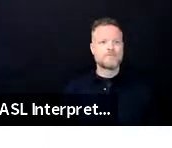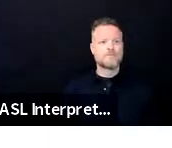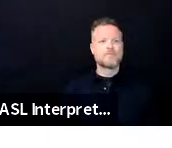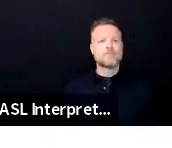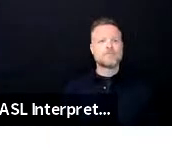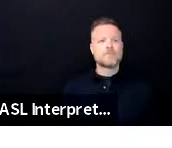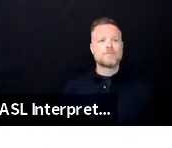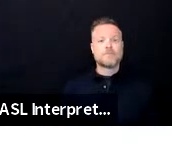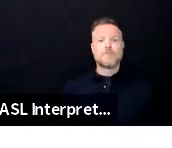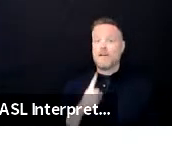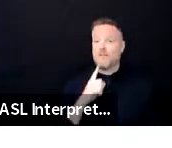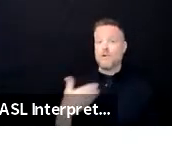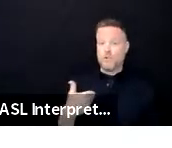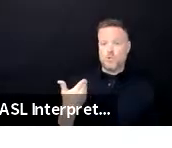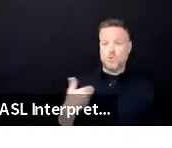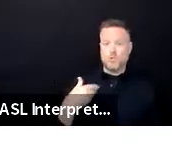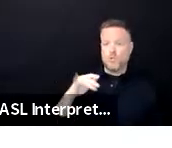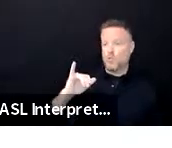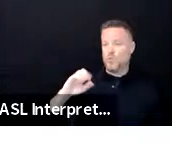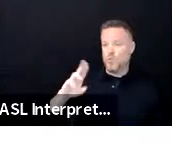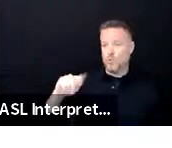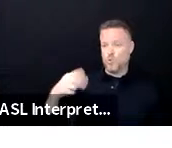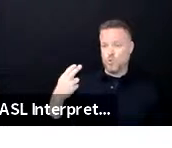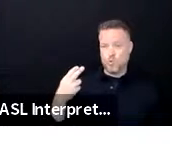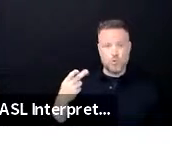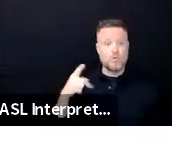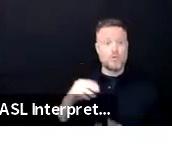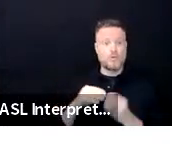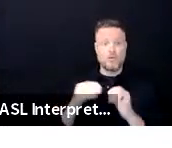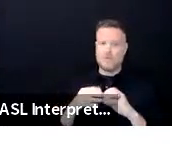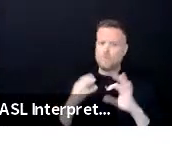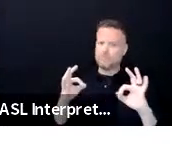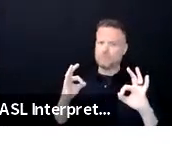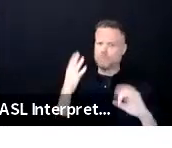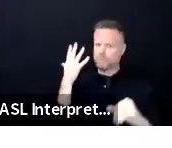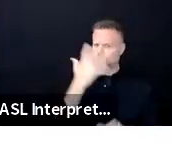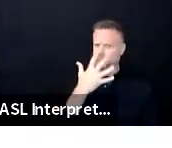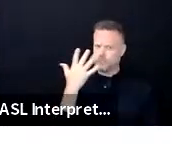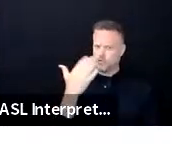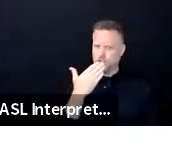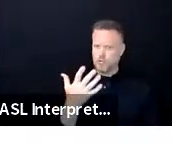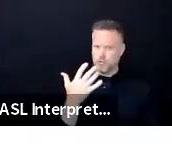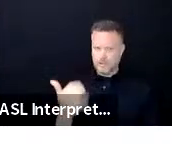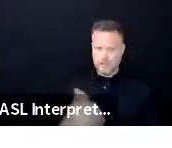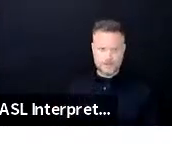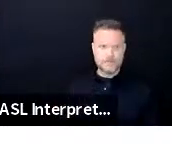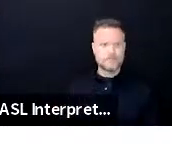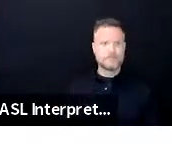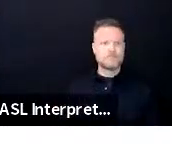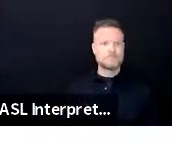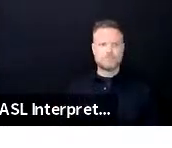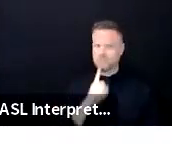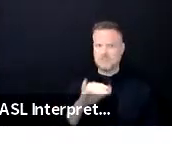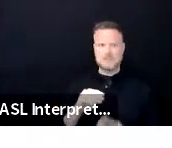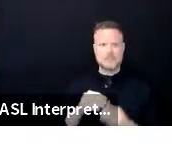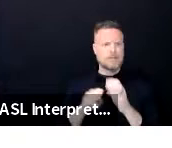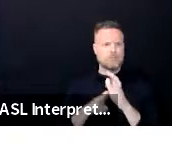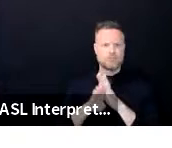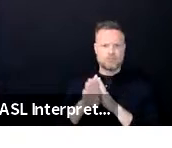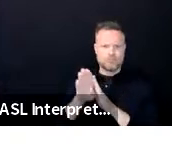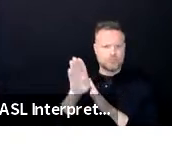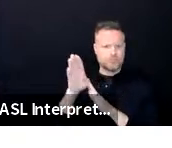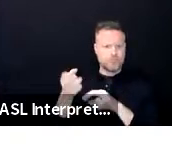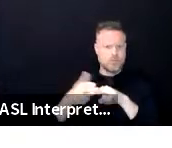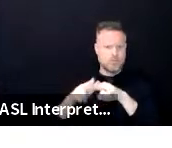In terms of youth vaccinations, vaccination numbers are looking really good, and these just started, but they're really, really ramping up every week across